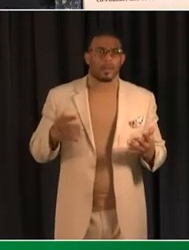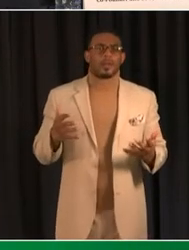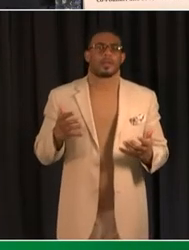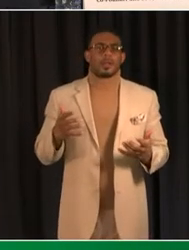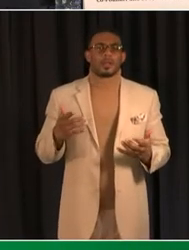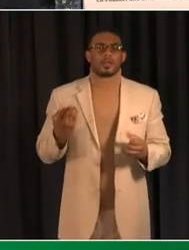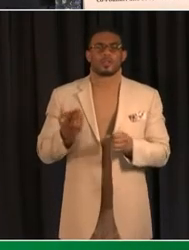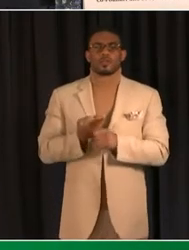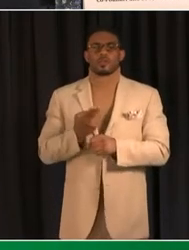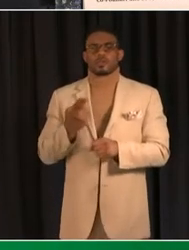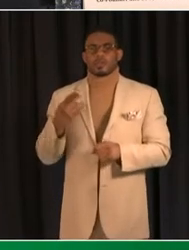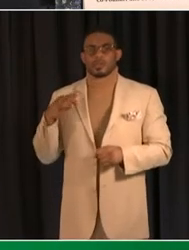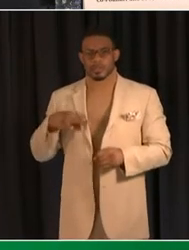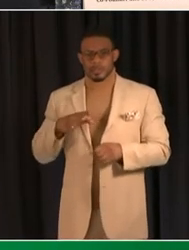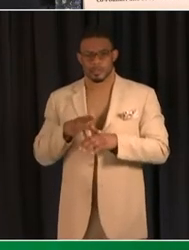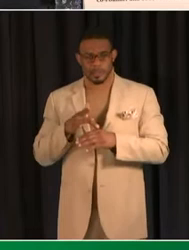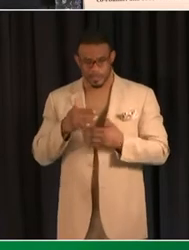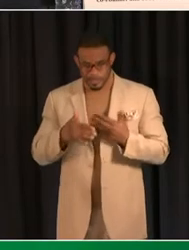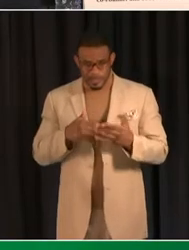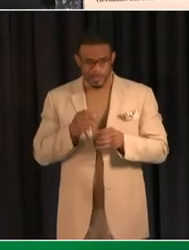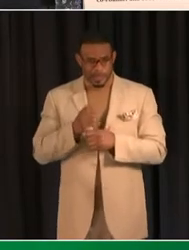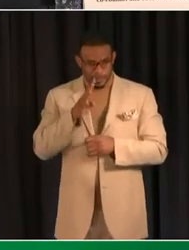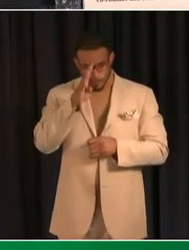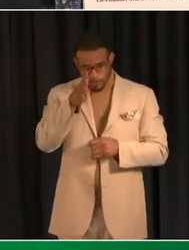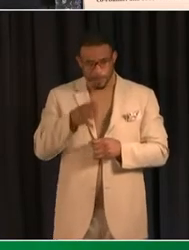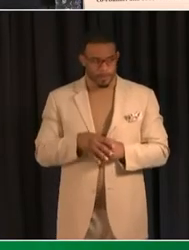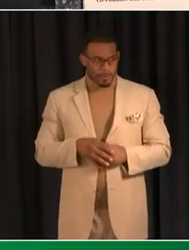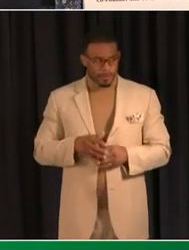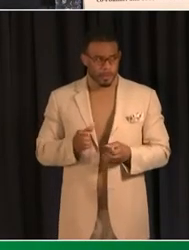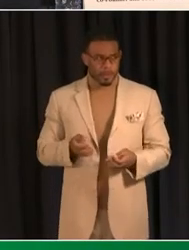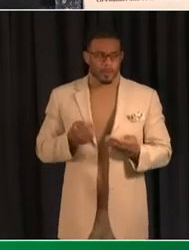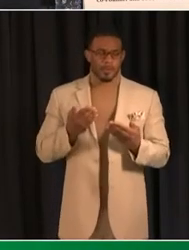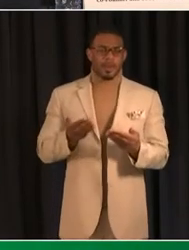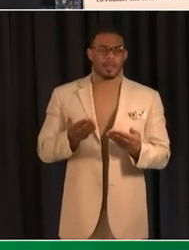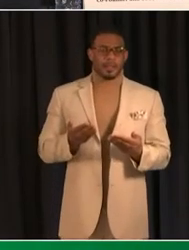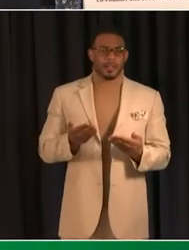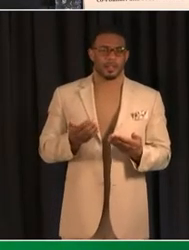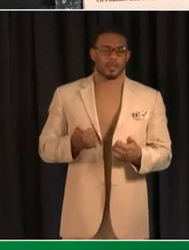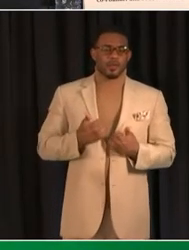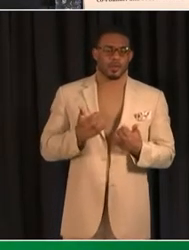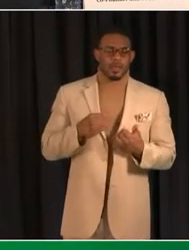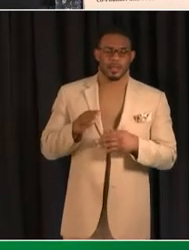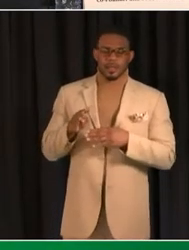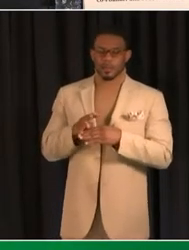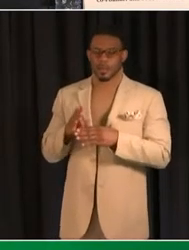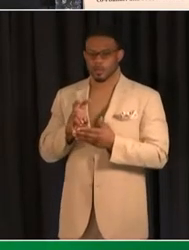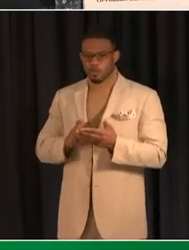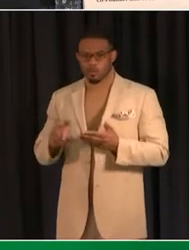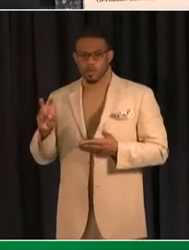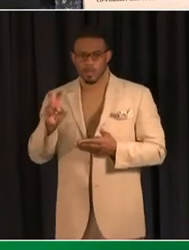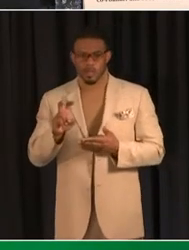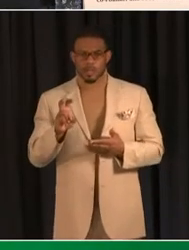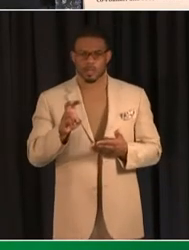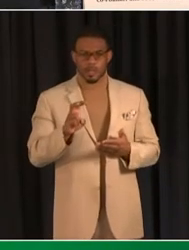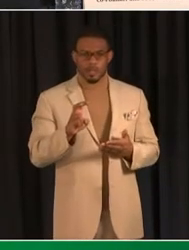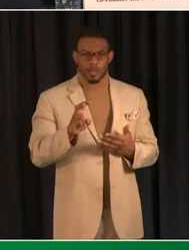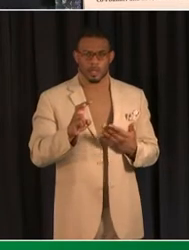and how they want to utilize those spaces. So kind of getting creative and providing residents and business